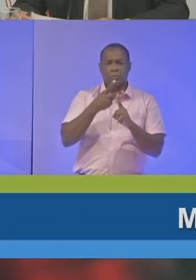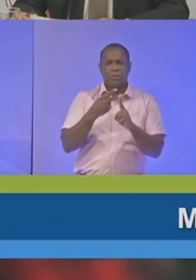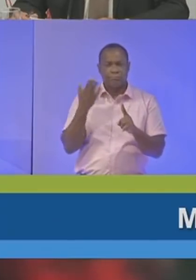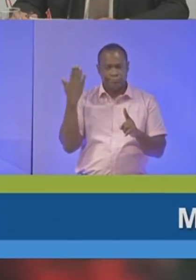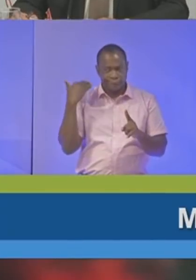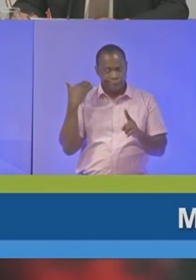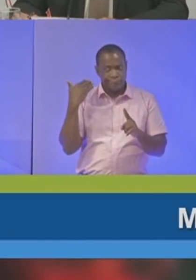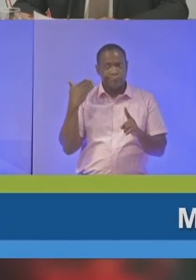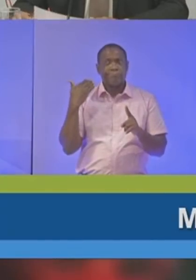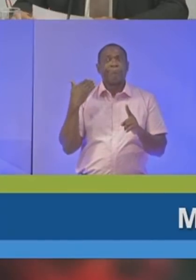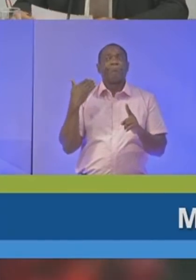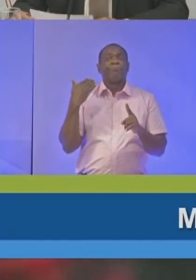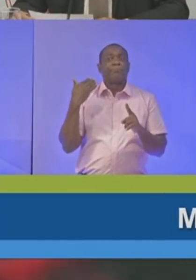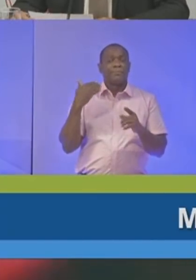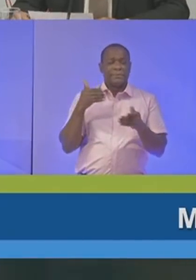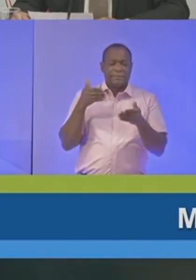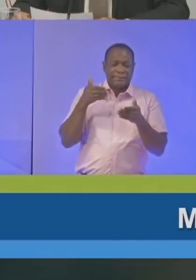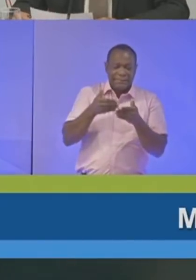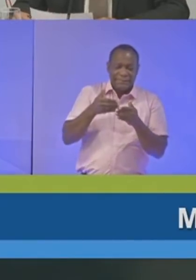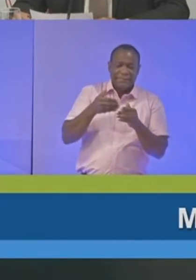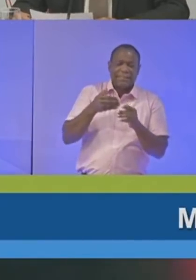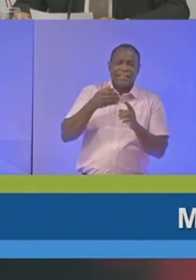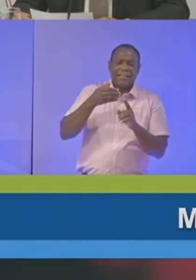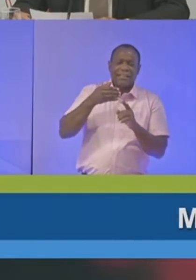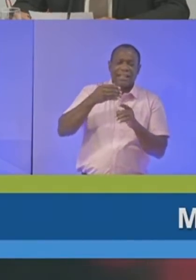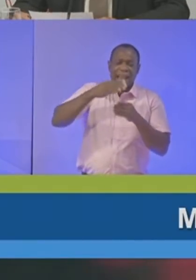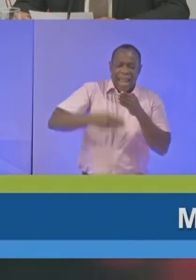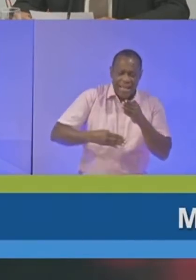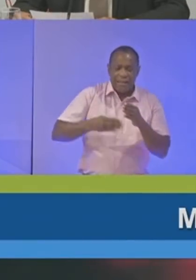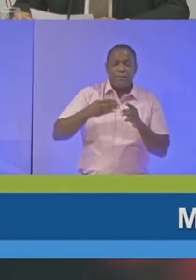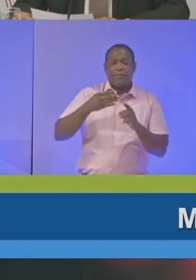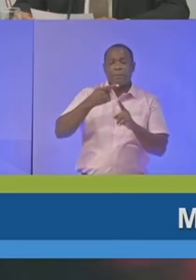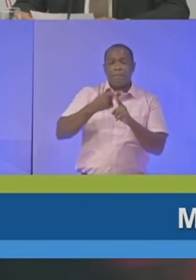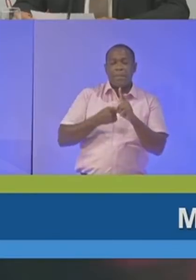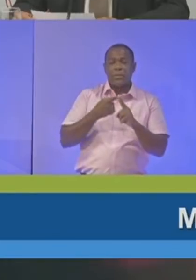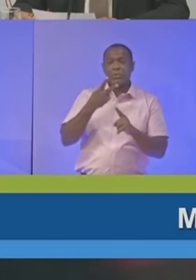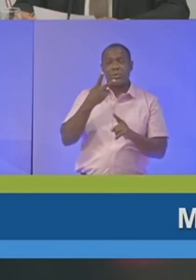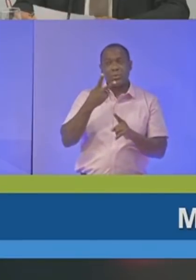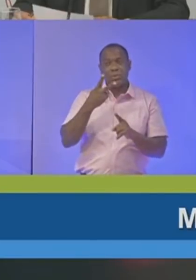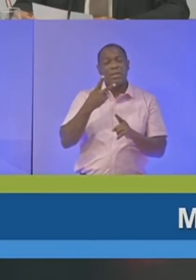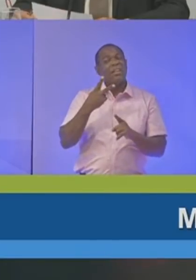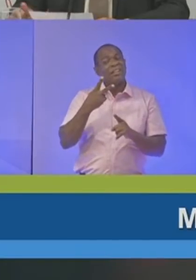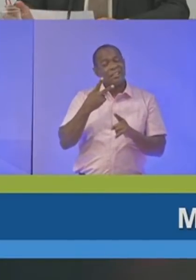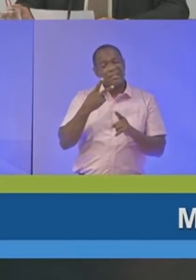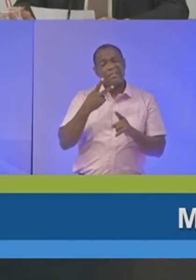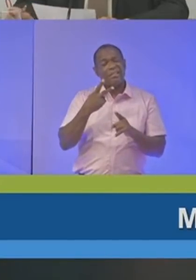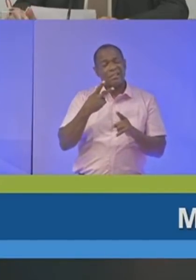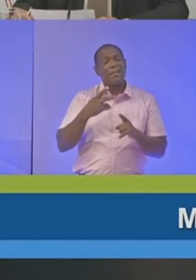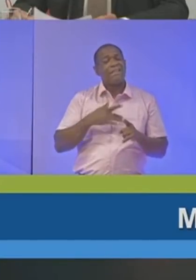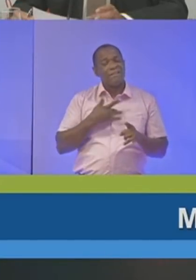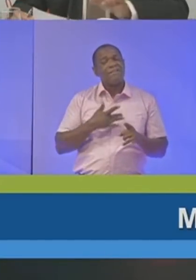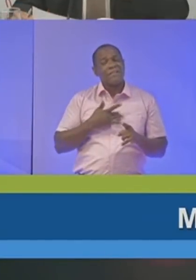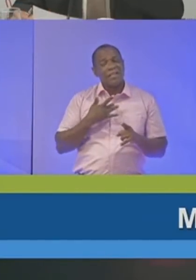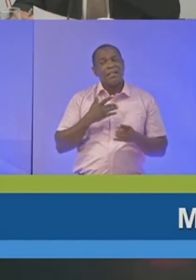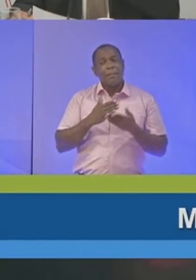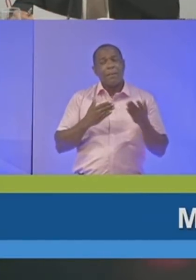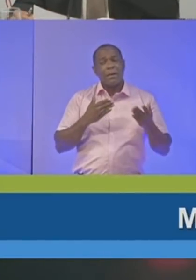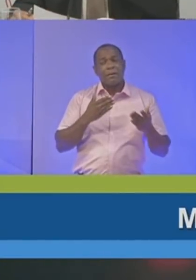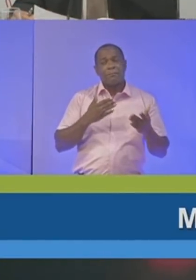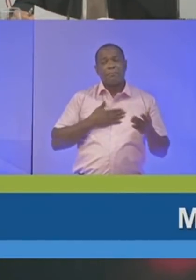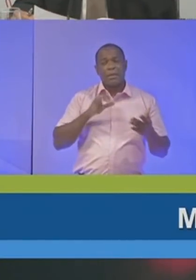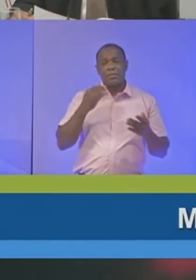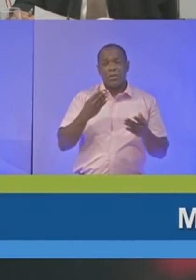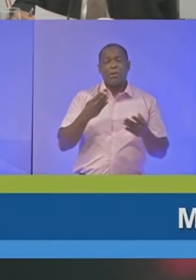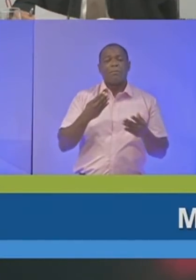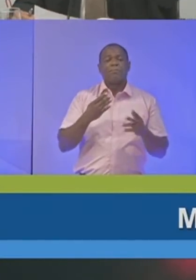the end of month 2. So part of my job here this morning is to roll out month 3 of the